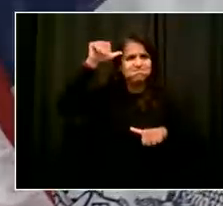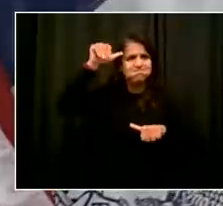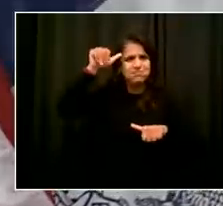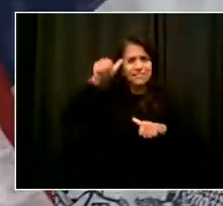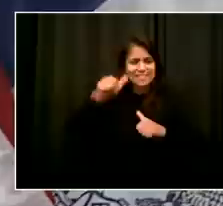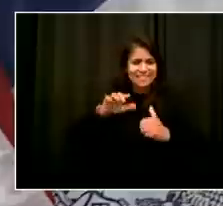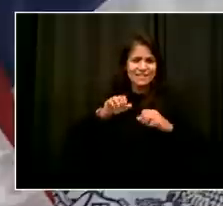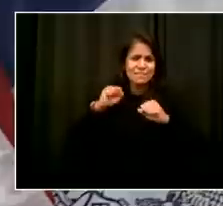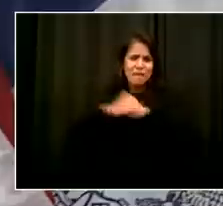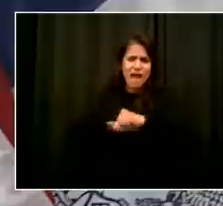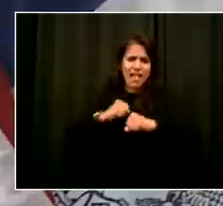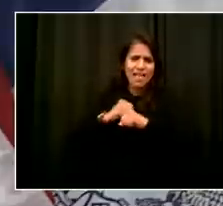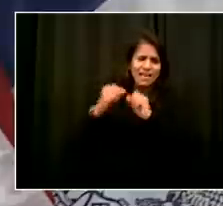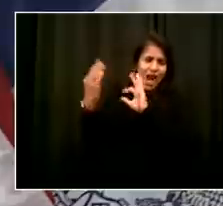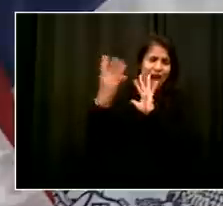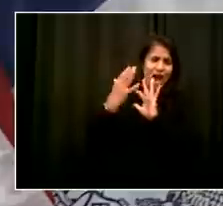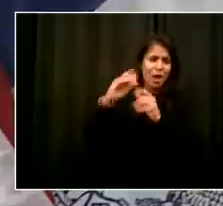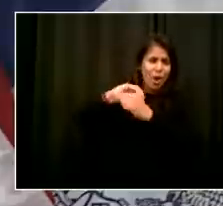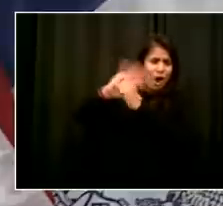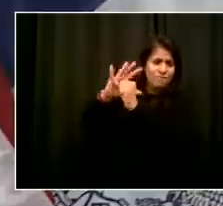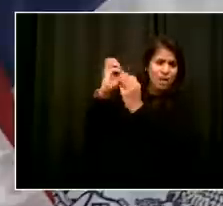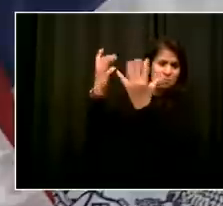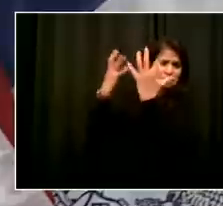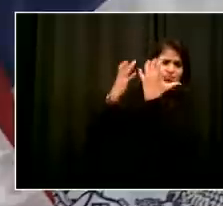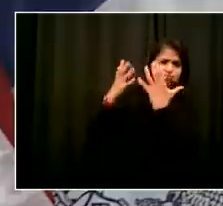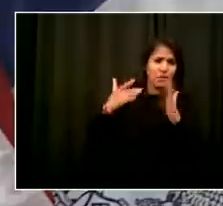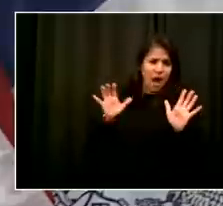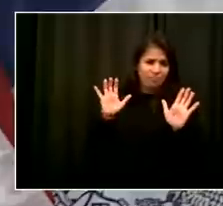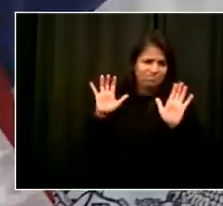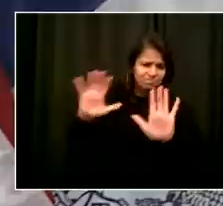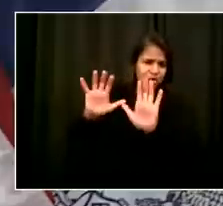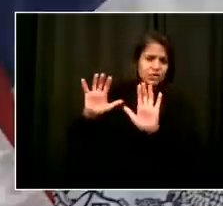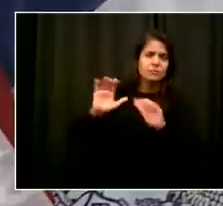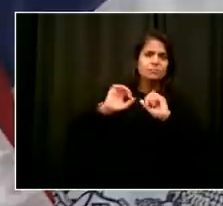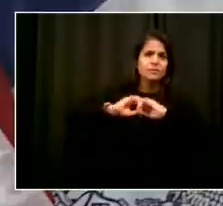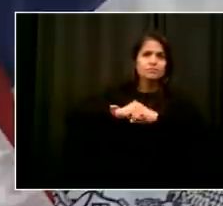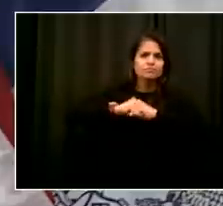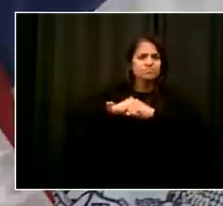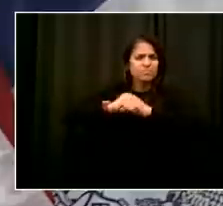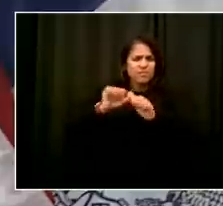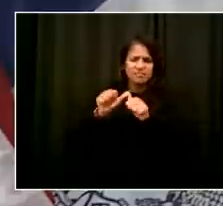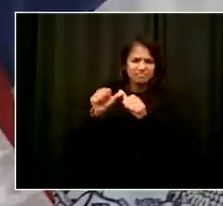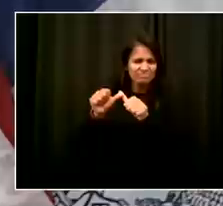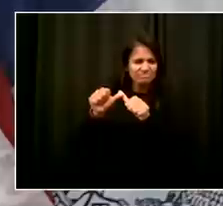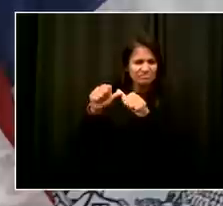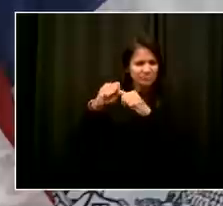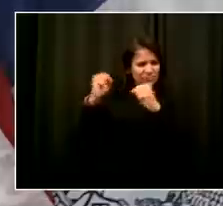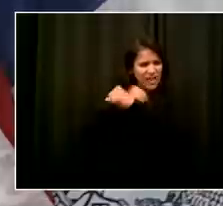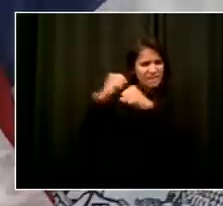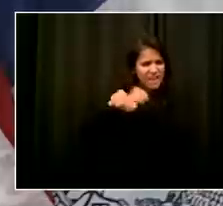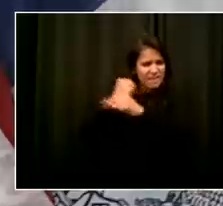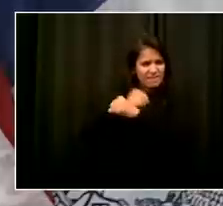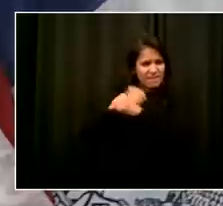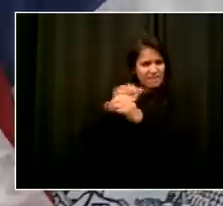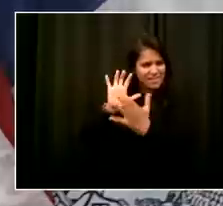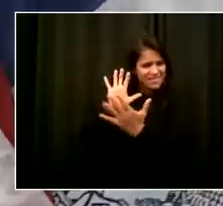to reflect. Today is World AIDS Day. We reflect on